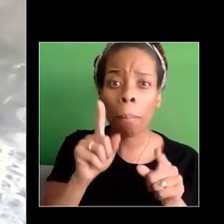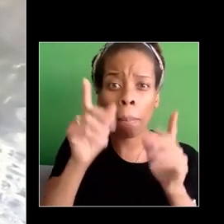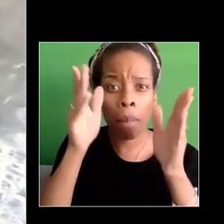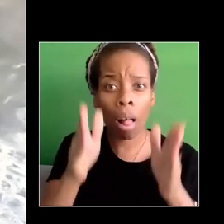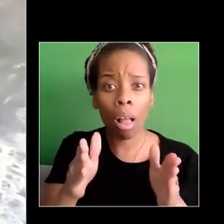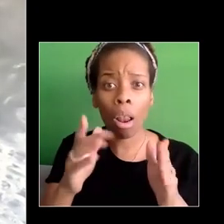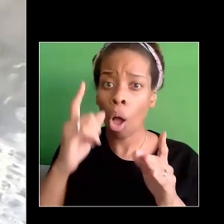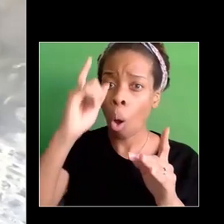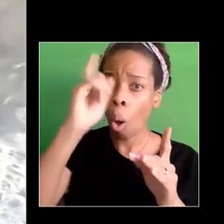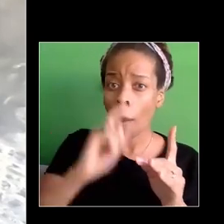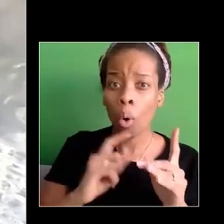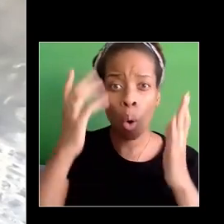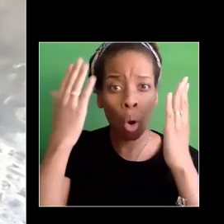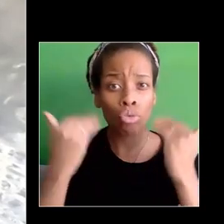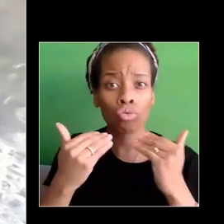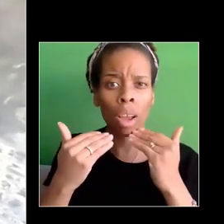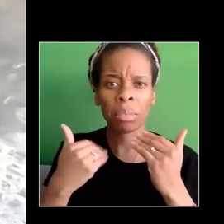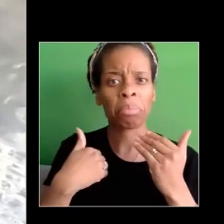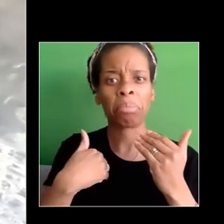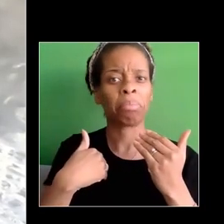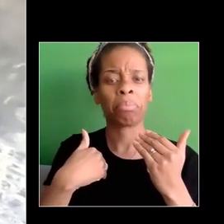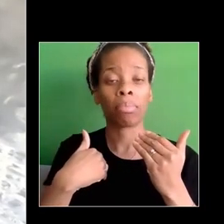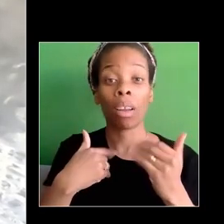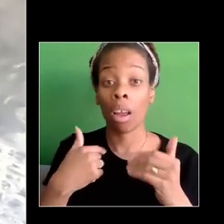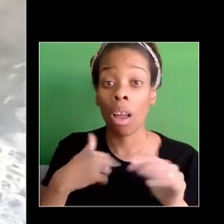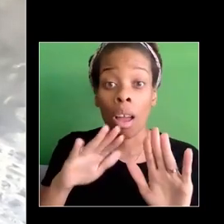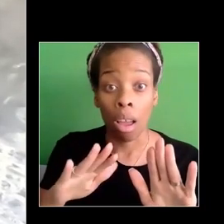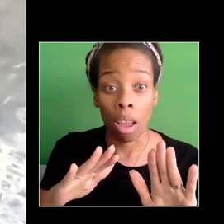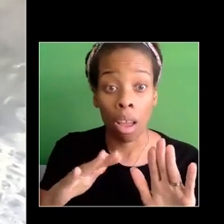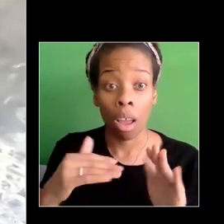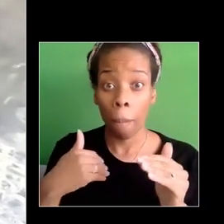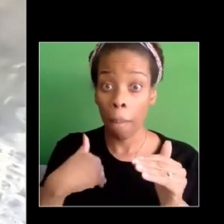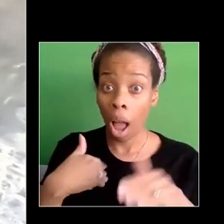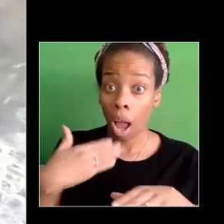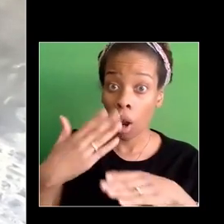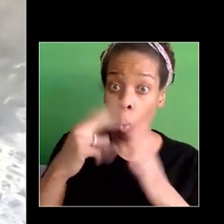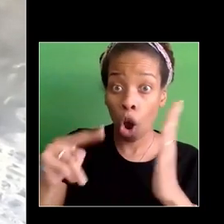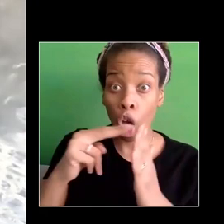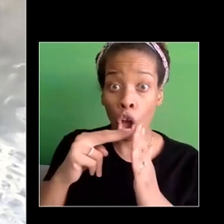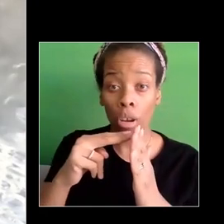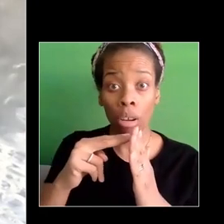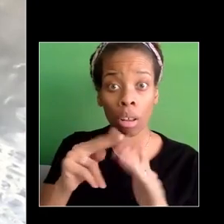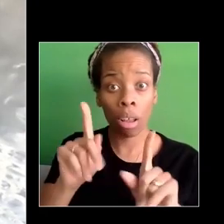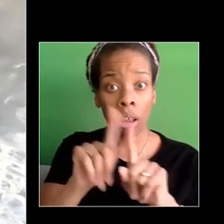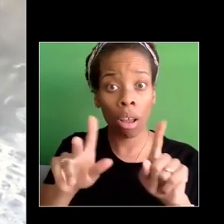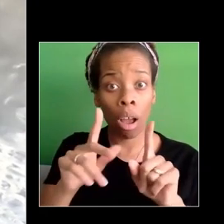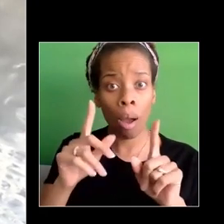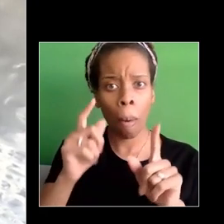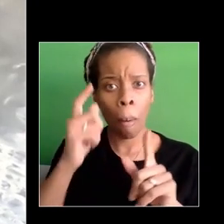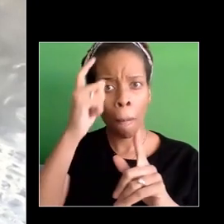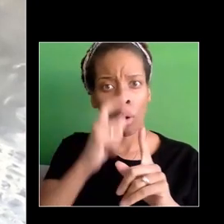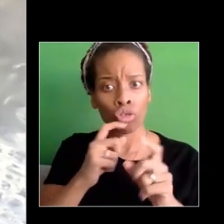or even thinking about it as portraiture. I haven't thought about my work as portraiture for a long time for this reason.